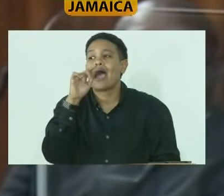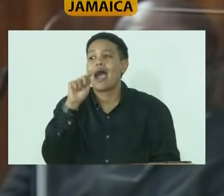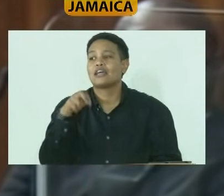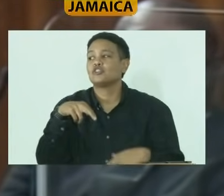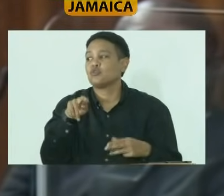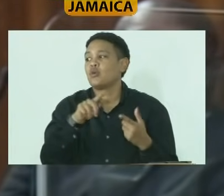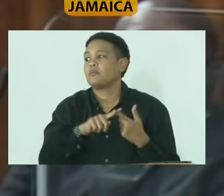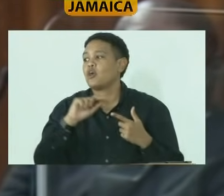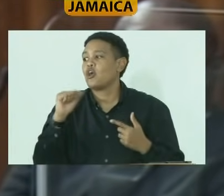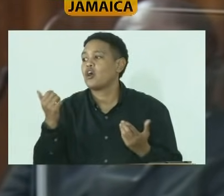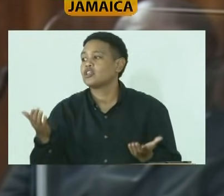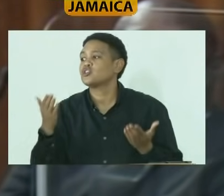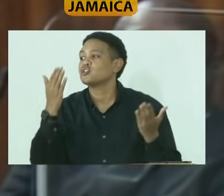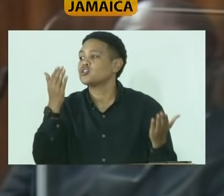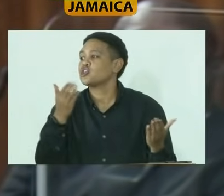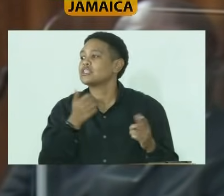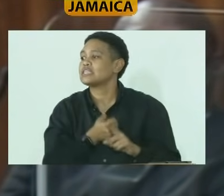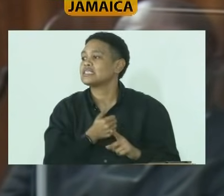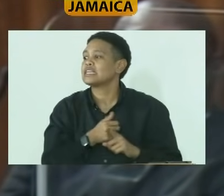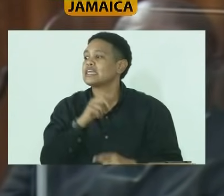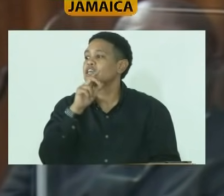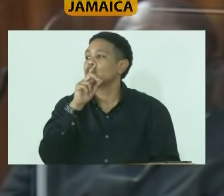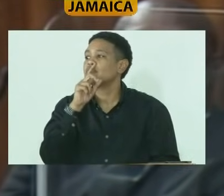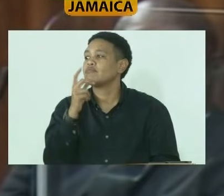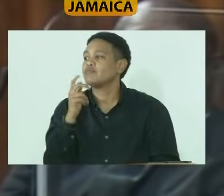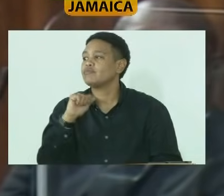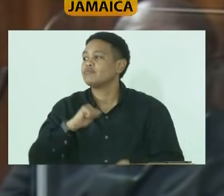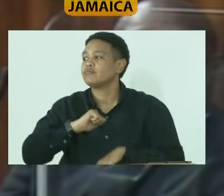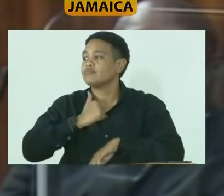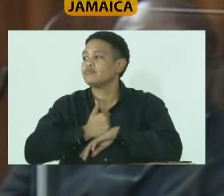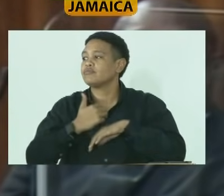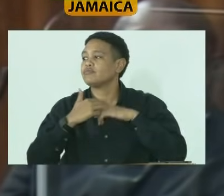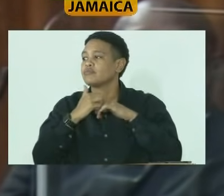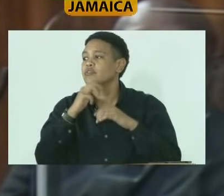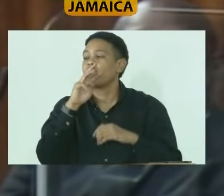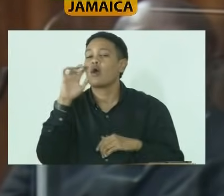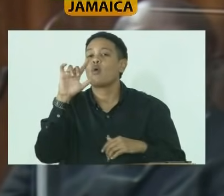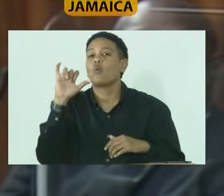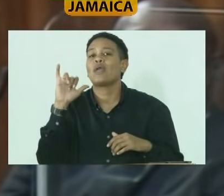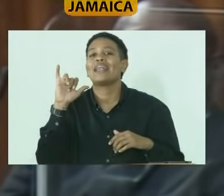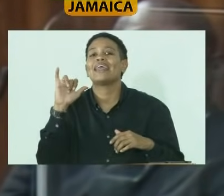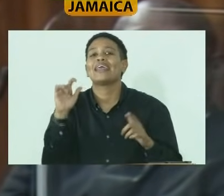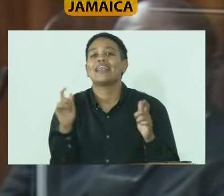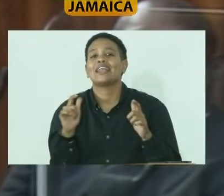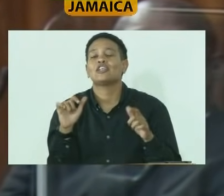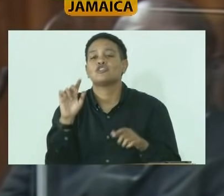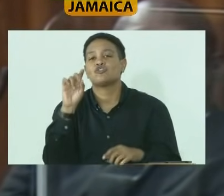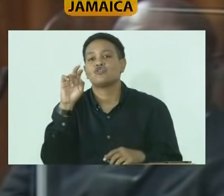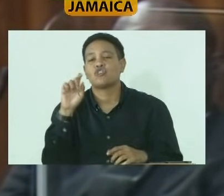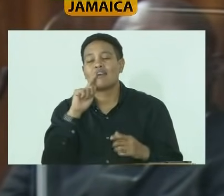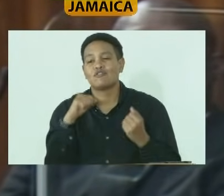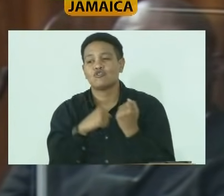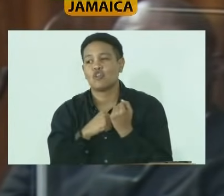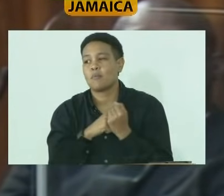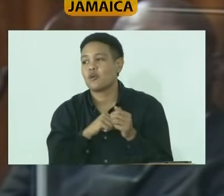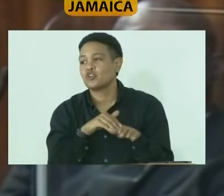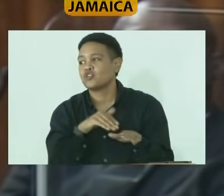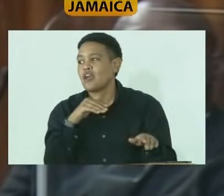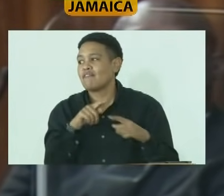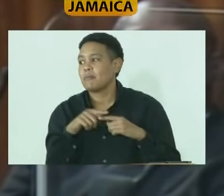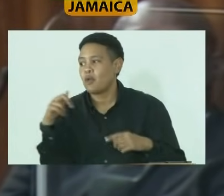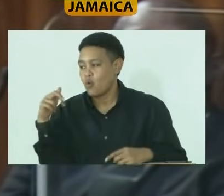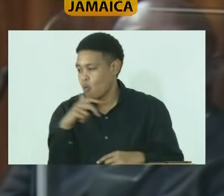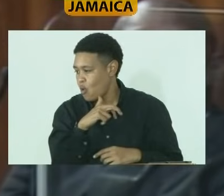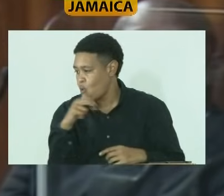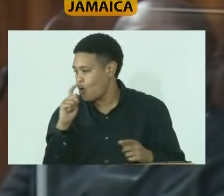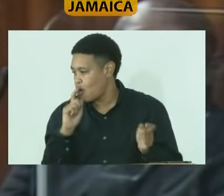other suggestion is the dualization of the Willie DeLissa Drive, along with the supporting traffic and pedestrian